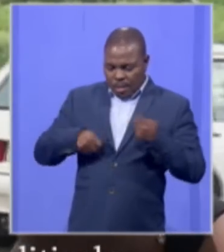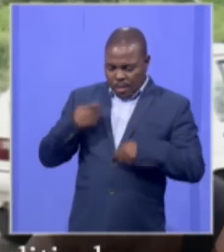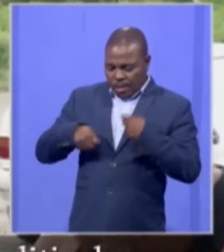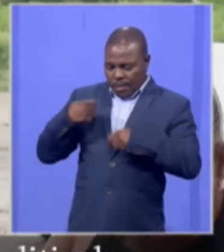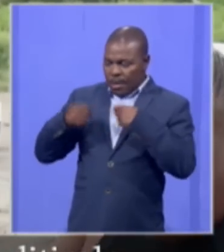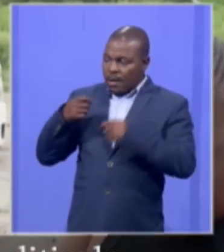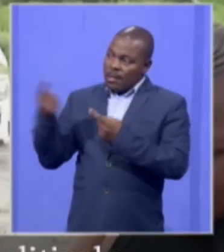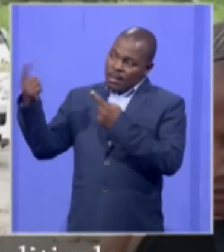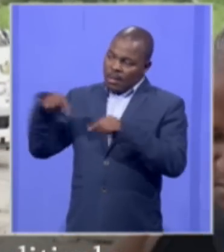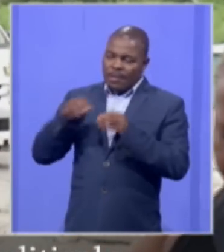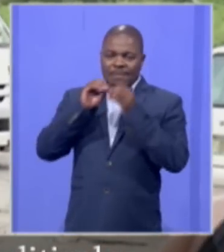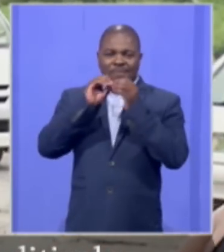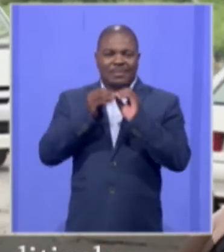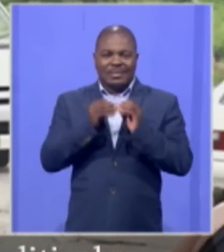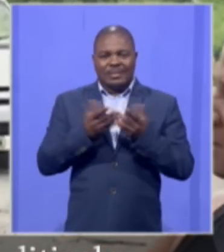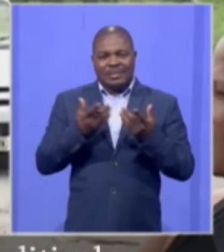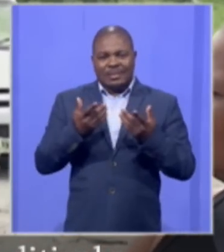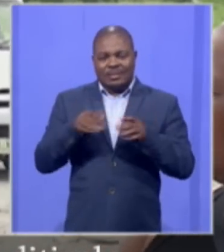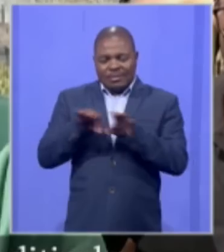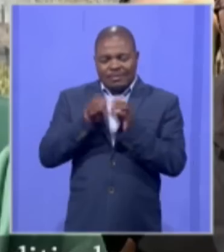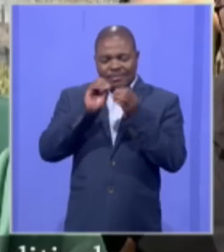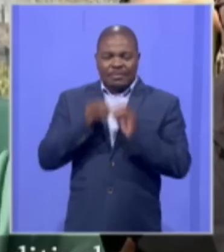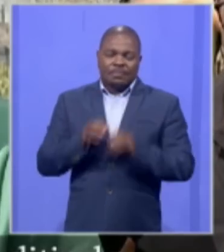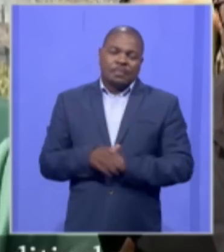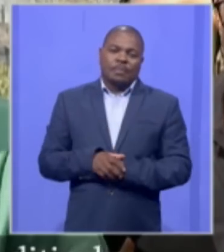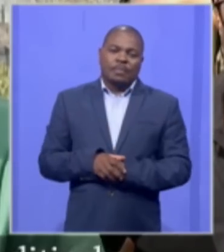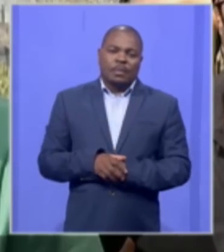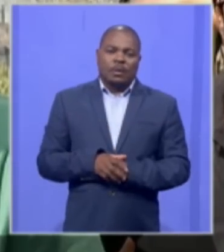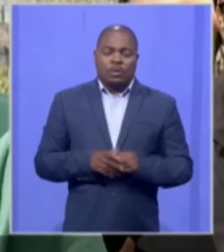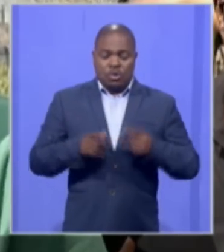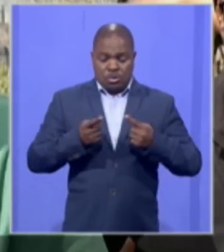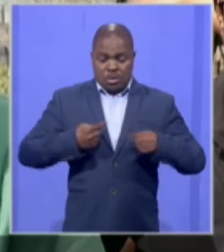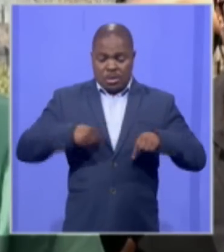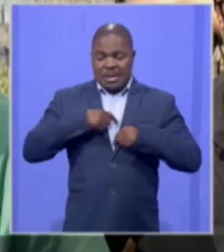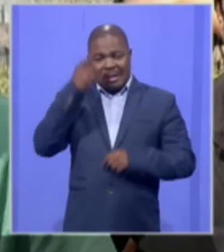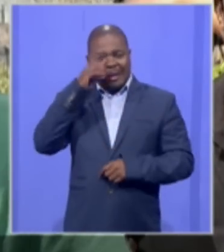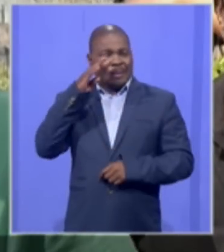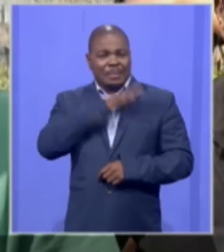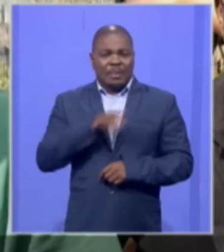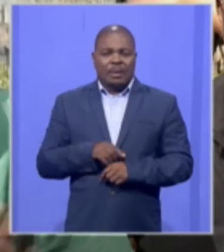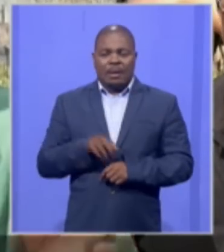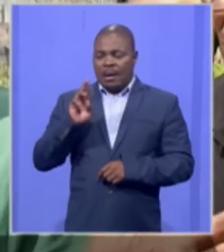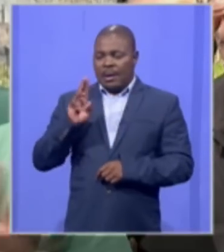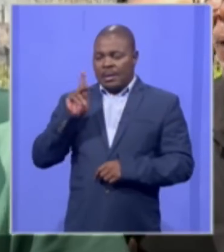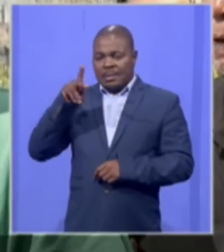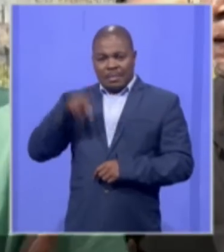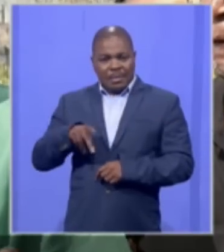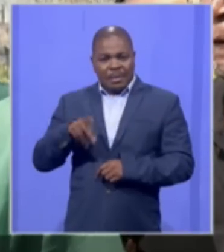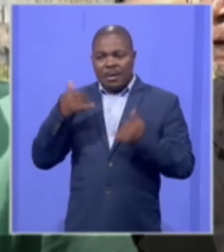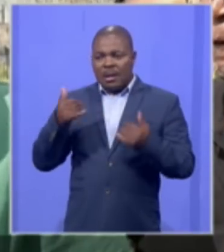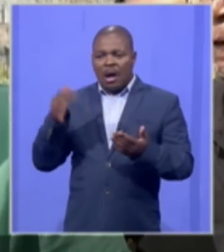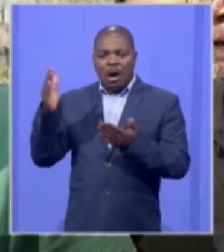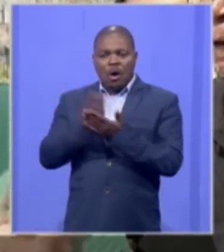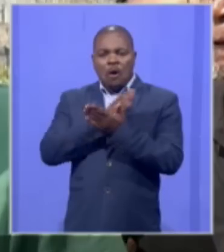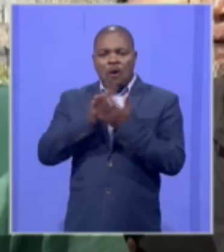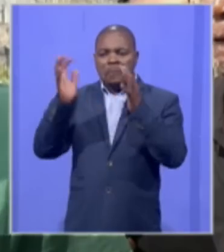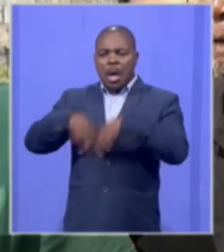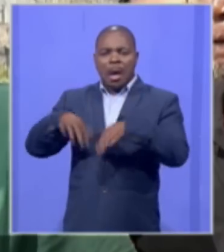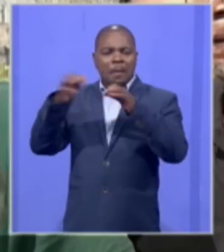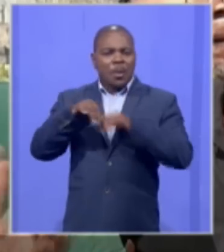ba tlo gore thusa ka di-plumbera tsa bone. Ga re tlhaloganye gore re feleletse di-RDP di thubiwa yana go